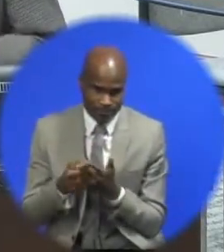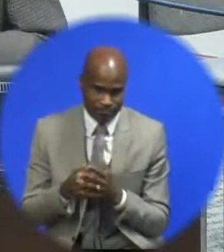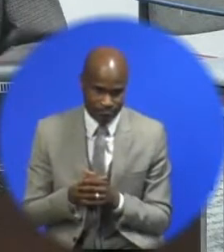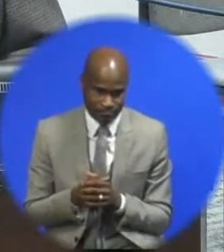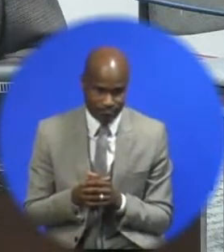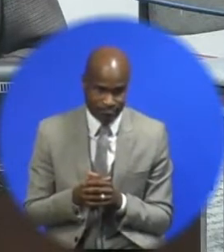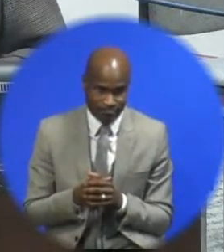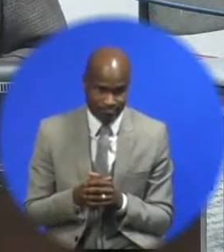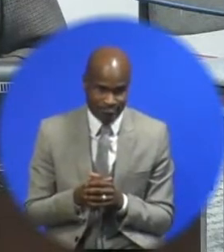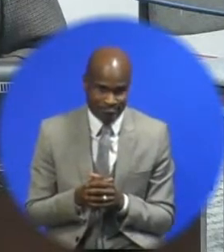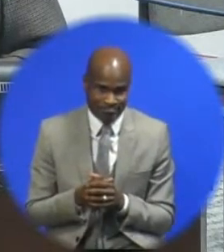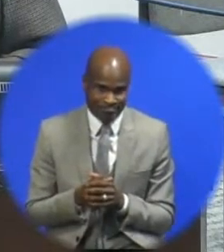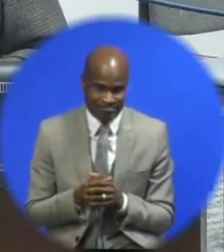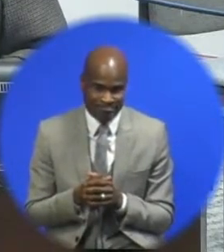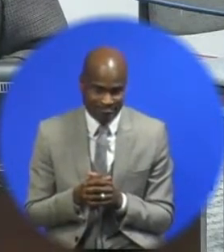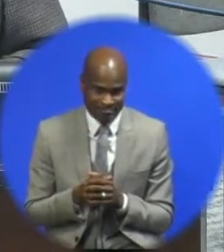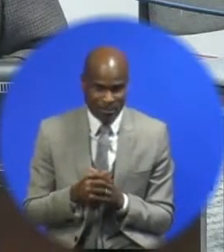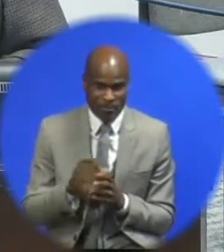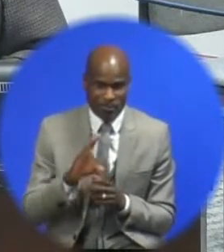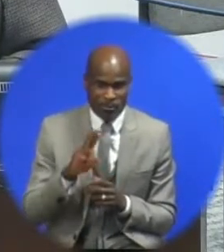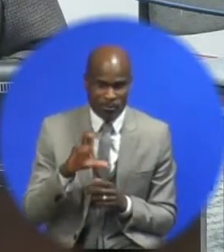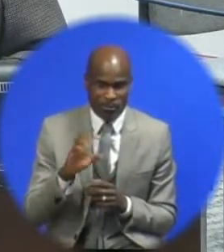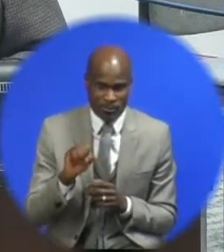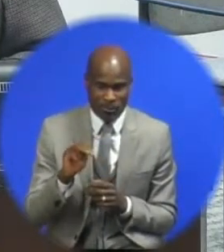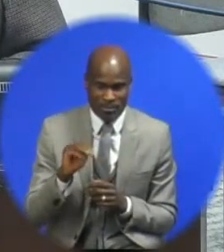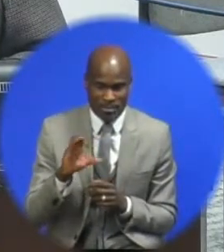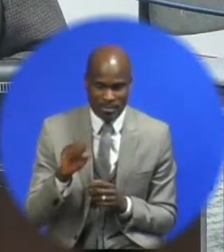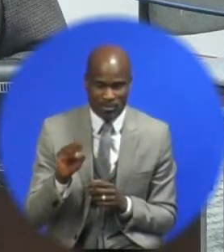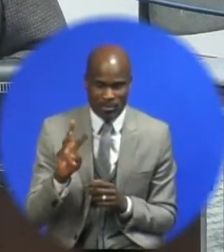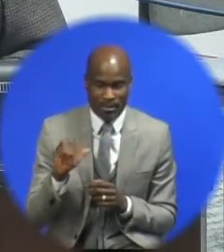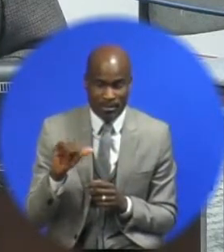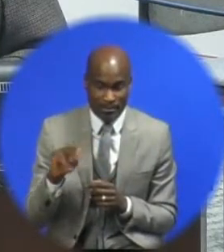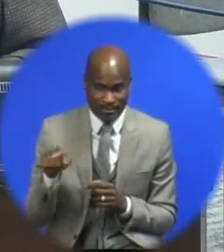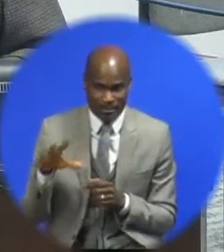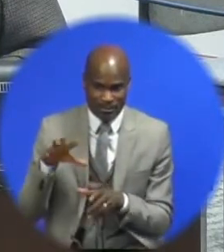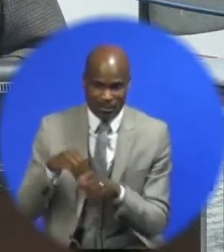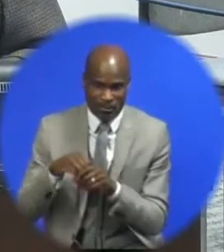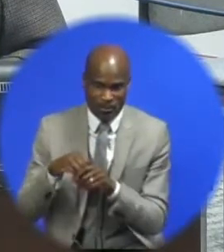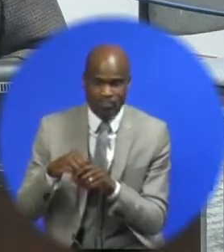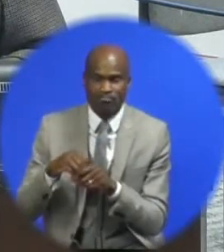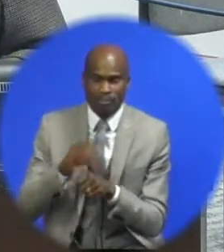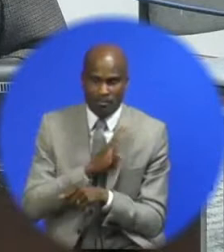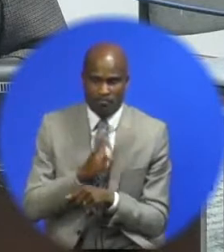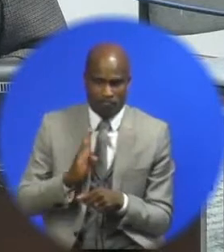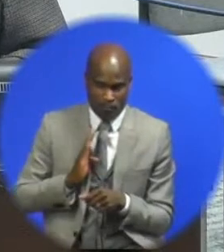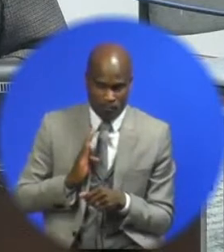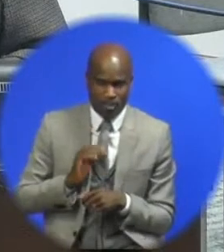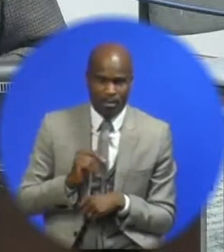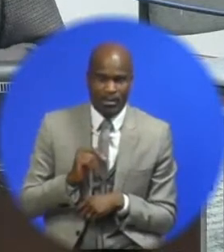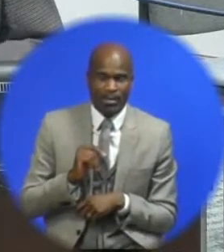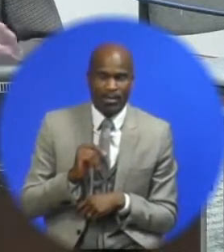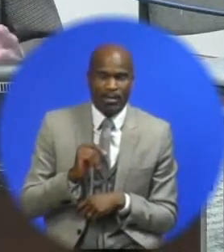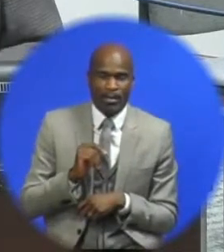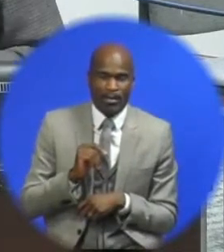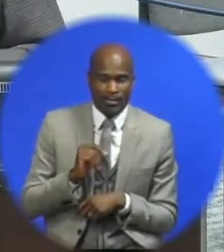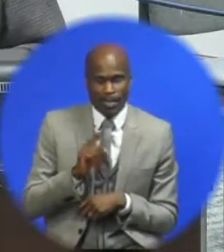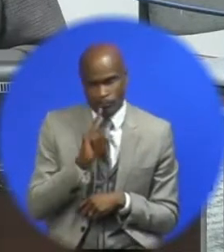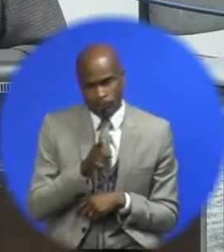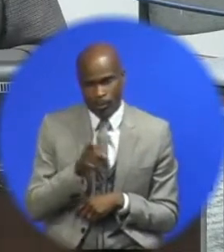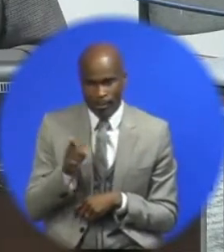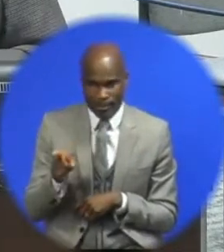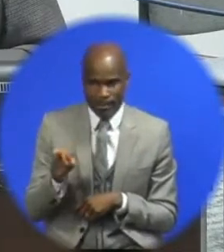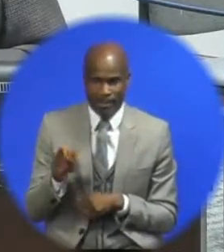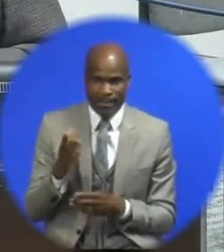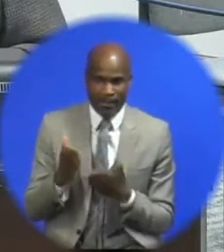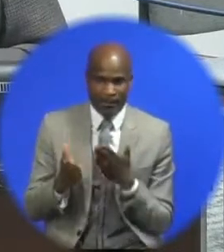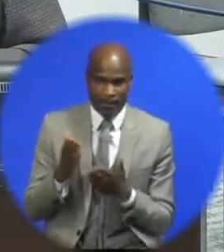Butch is on our, Butch McSwain, obviously, as I mentioned, is on our board, and and I'm sure he may have had a chance